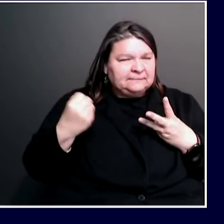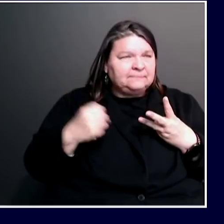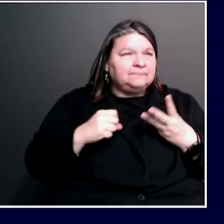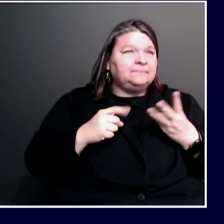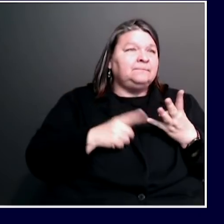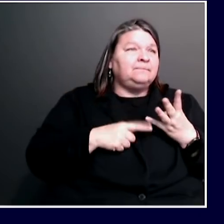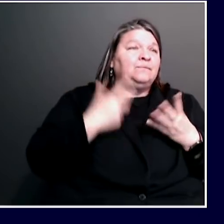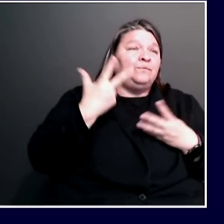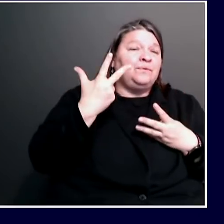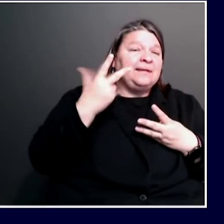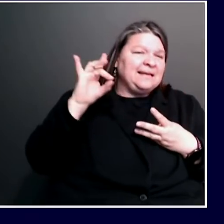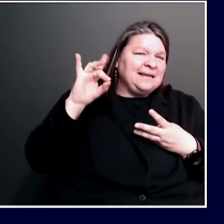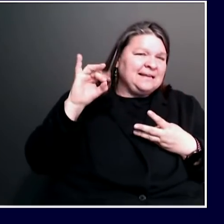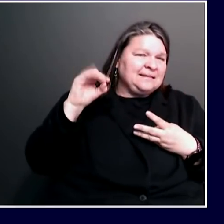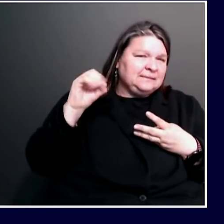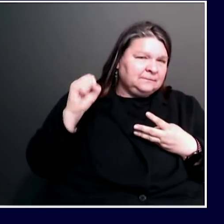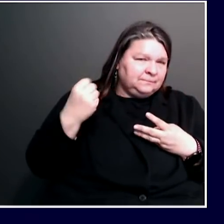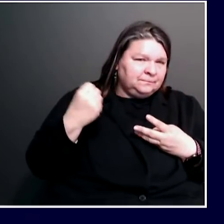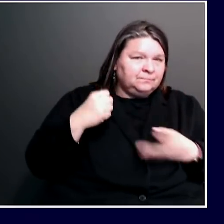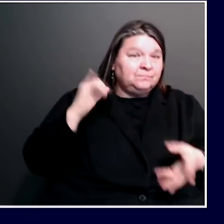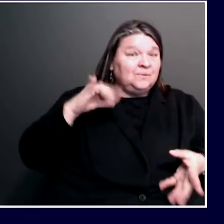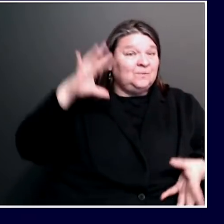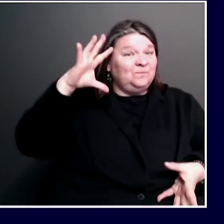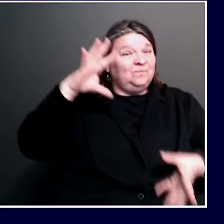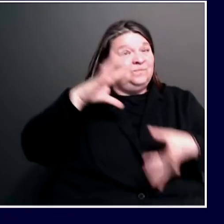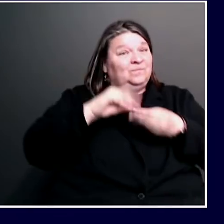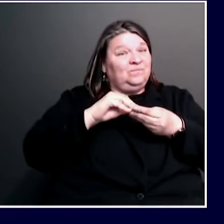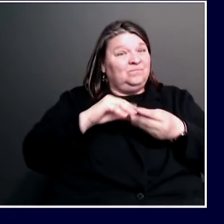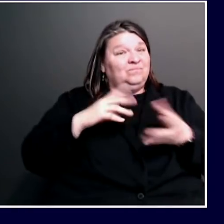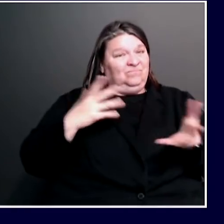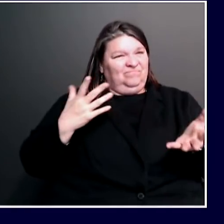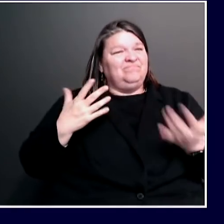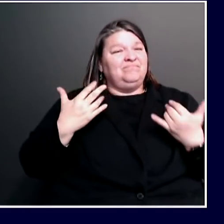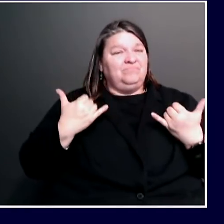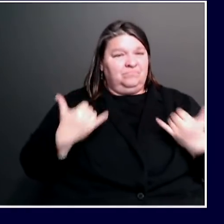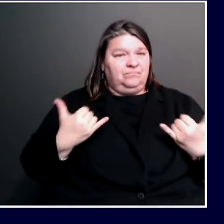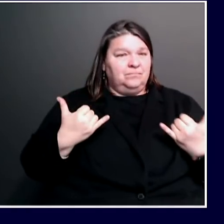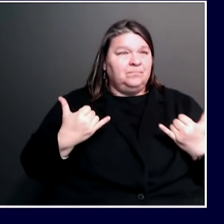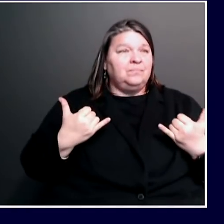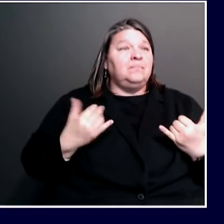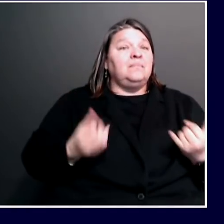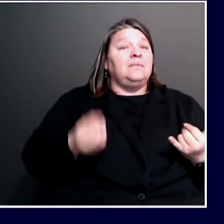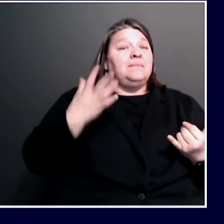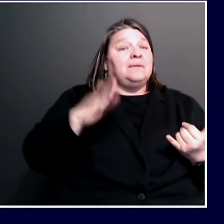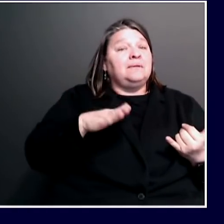These deaths bring the total number of deaths associated with COVID-19 in Maine to now